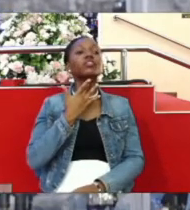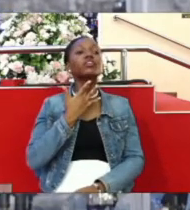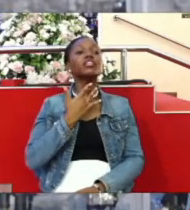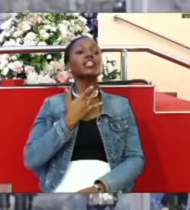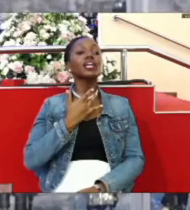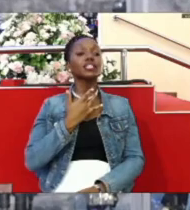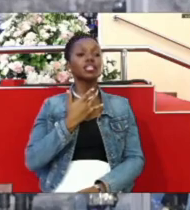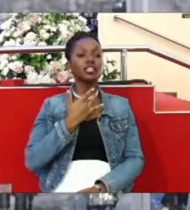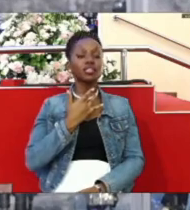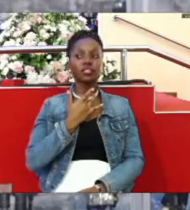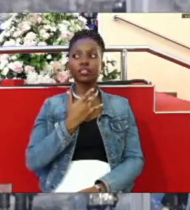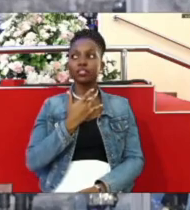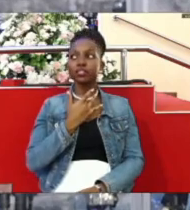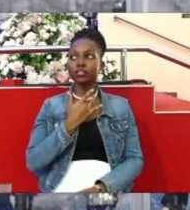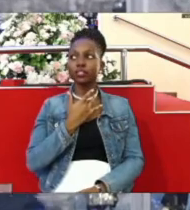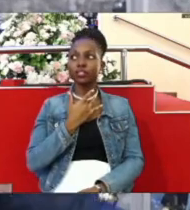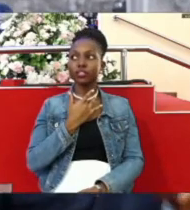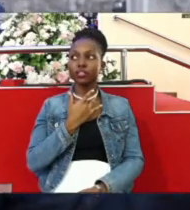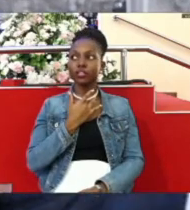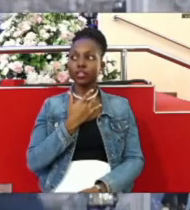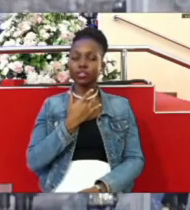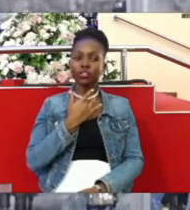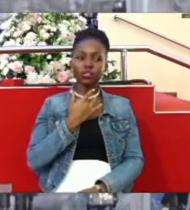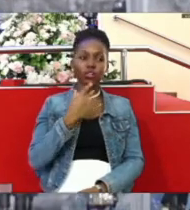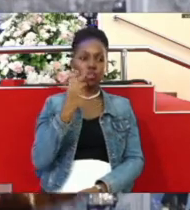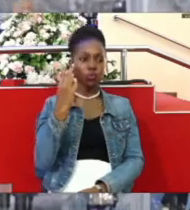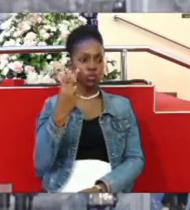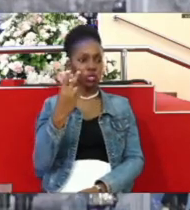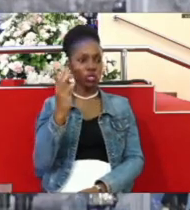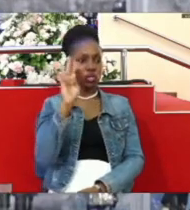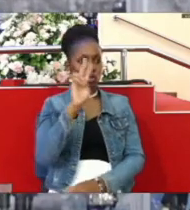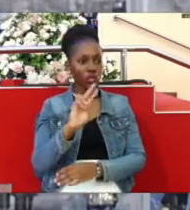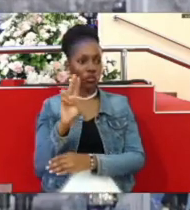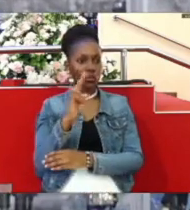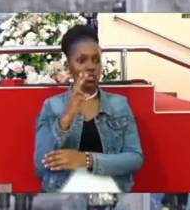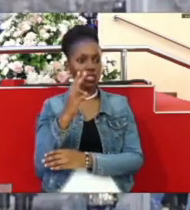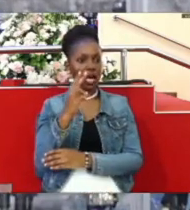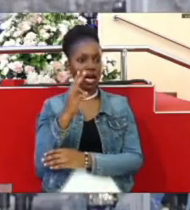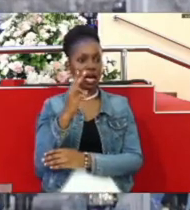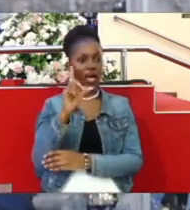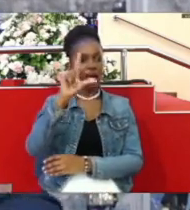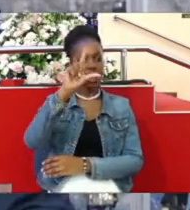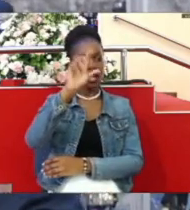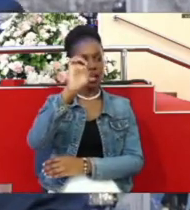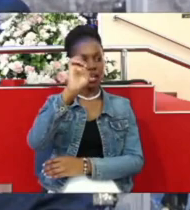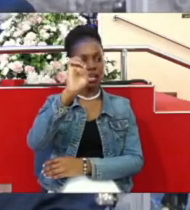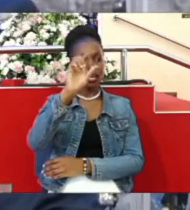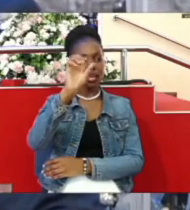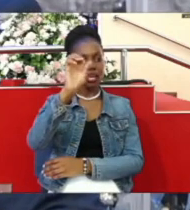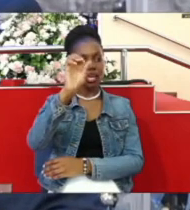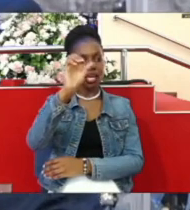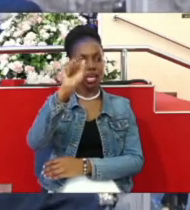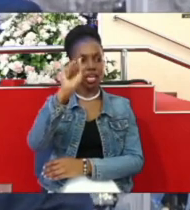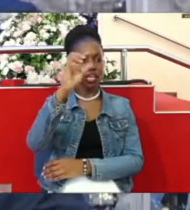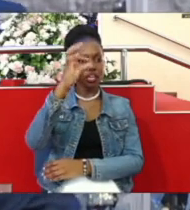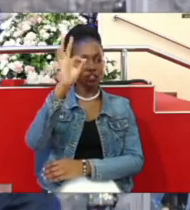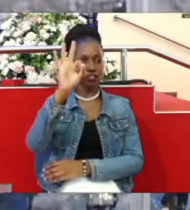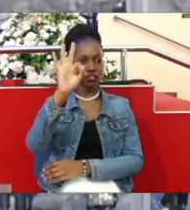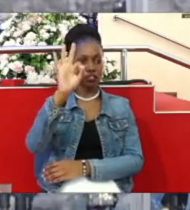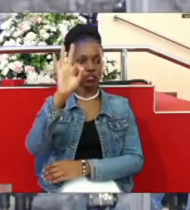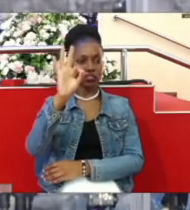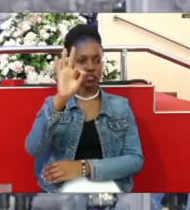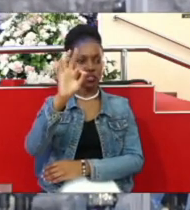cut doma leaf and then you can chota some water and drink from it. Na kama ungekuwa na kiu ungeenda pale ukakata